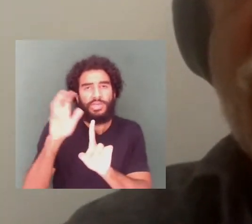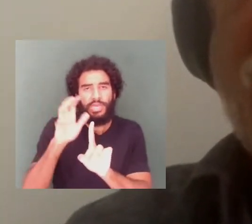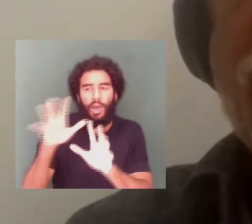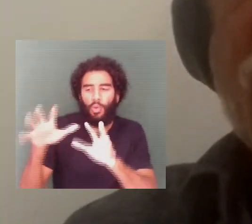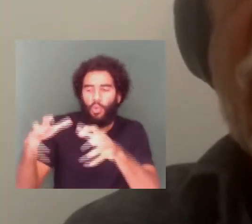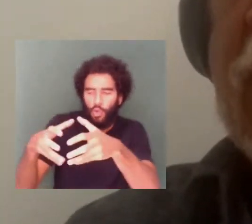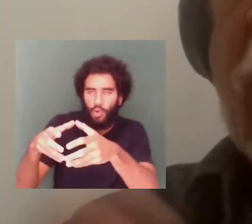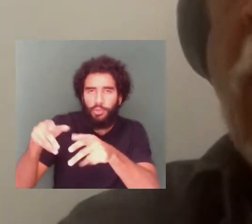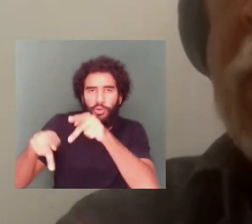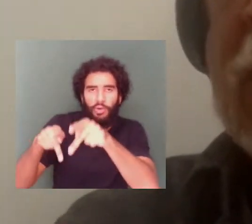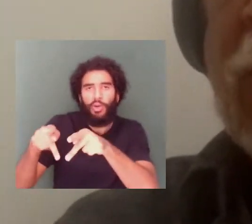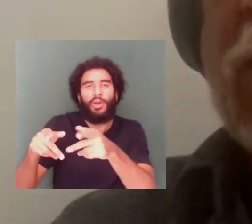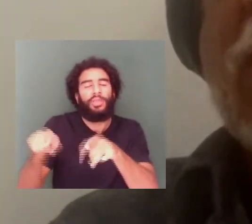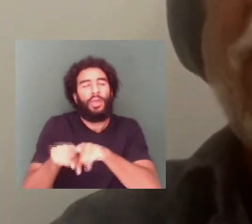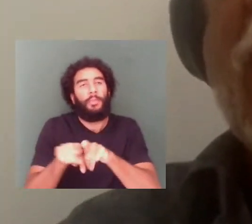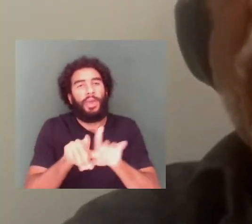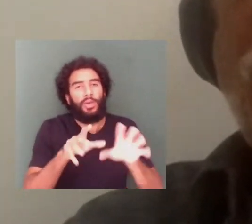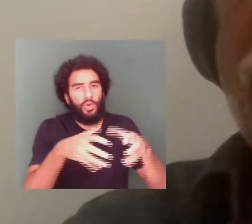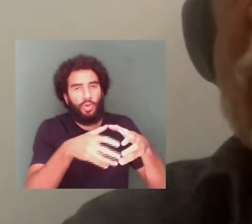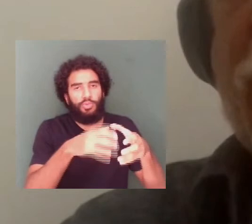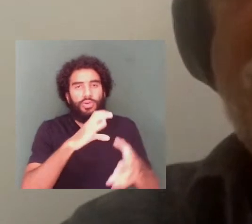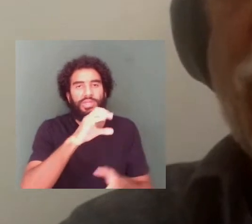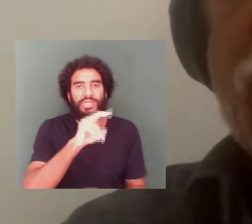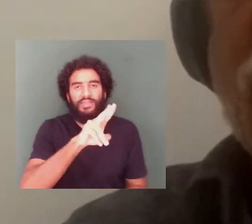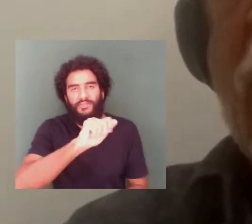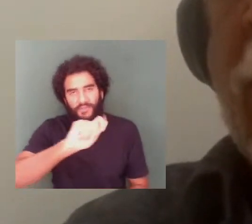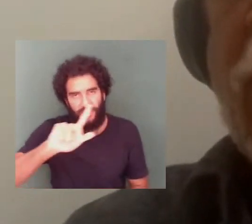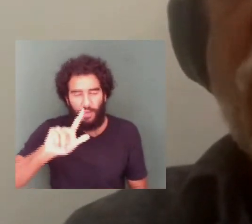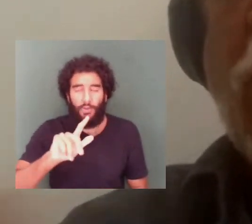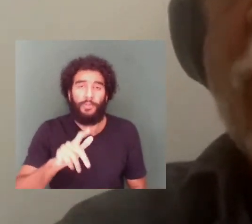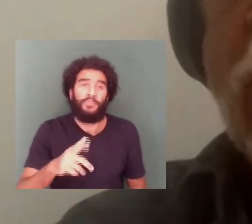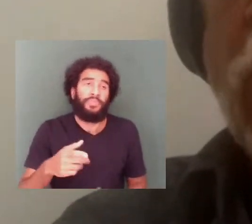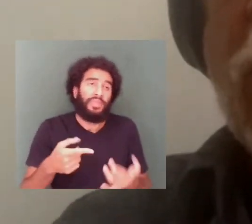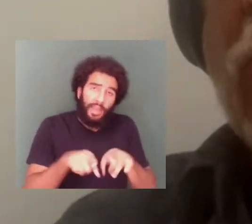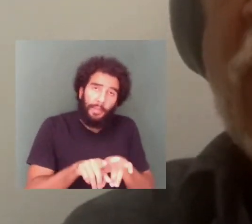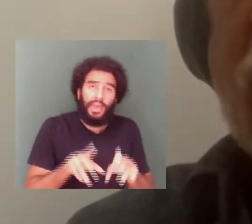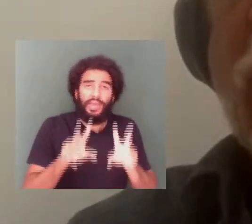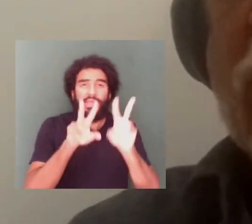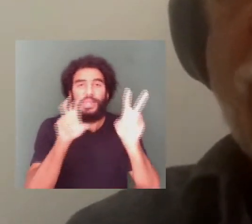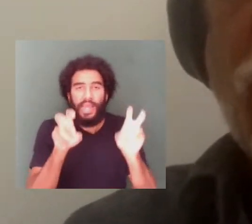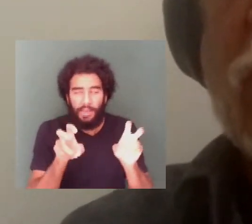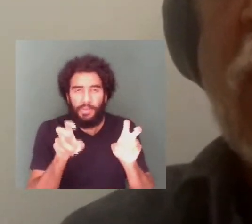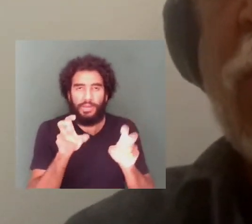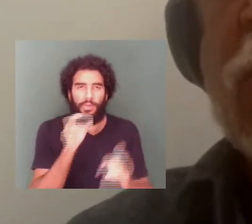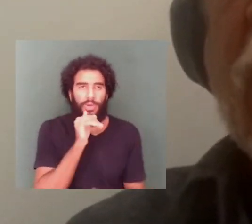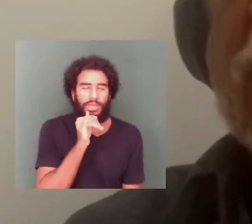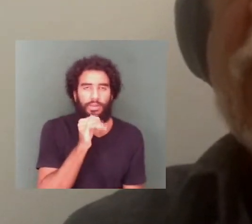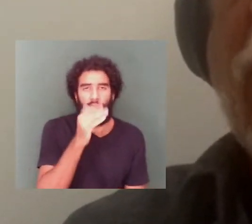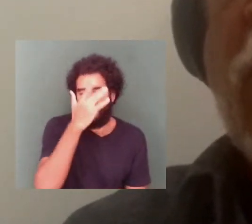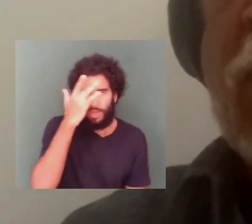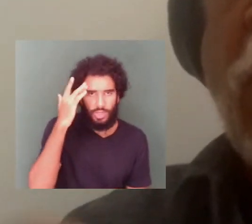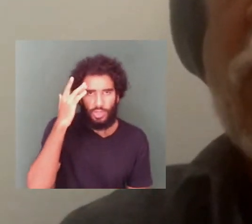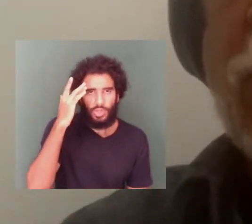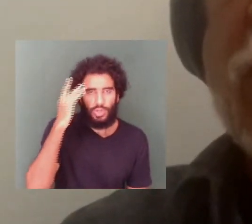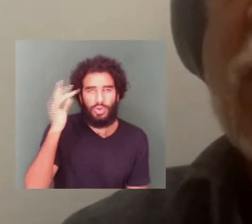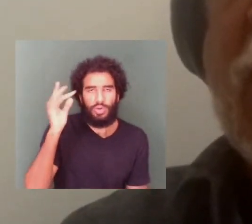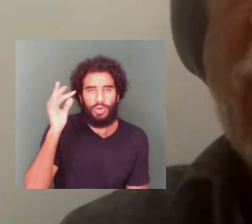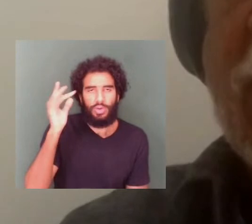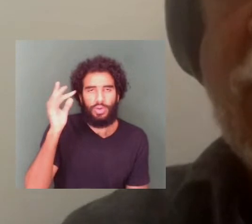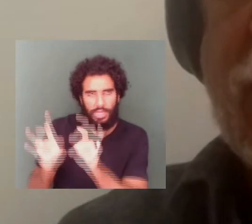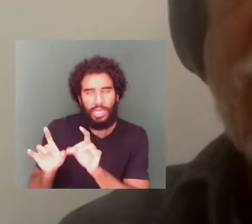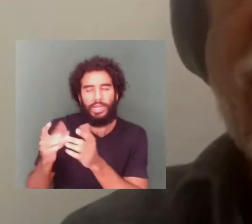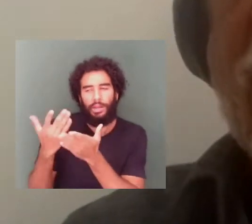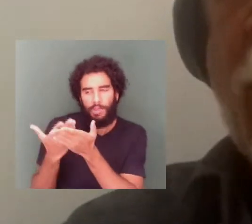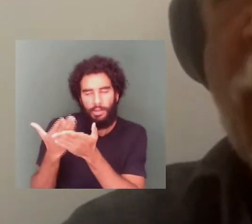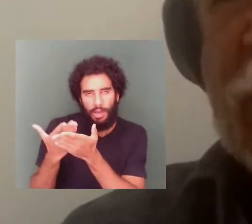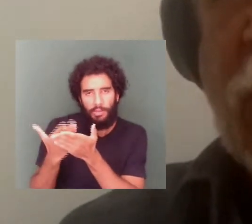general population, that when they have a topic which they think is important, they pay attention. And when there is something